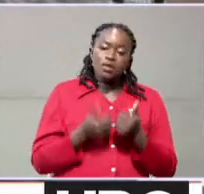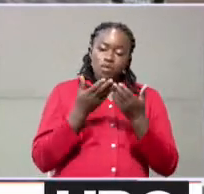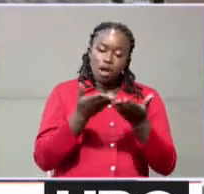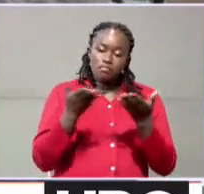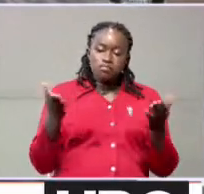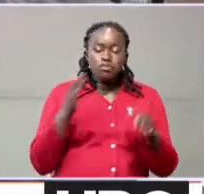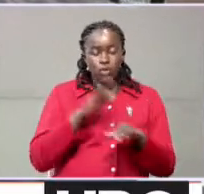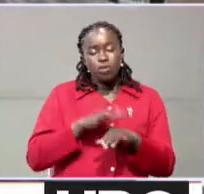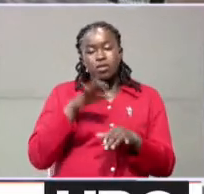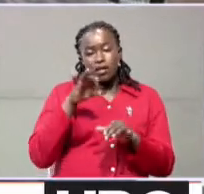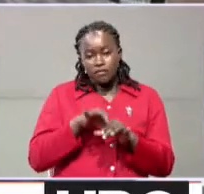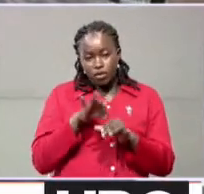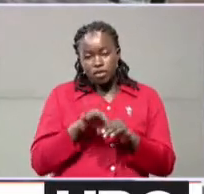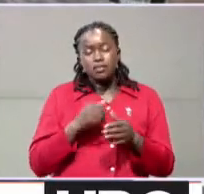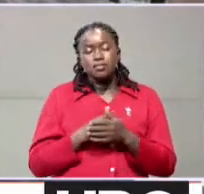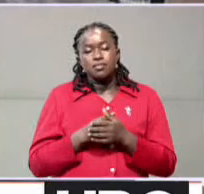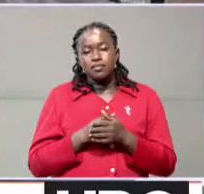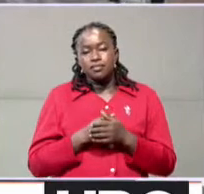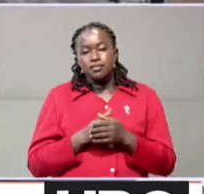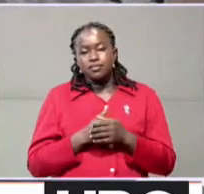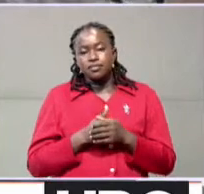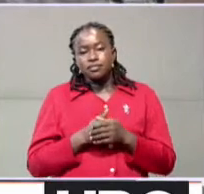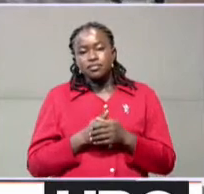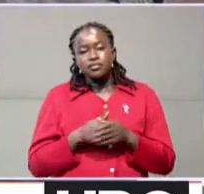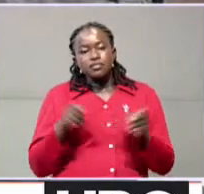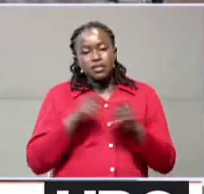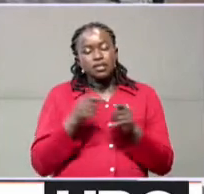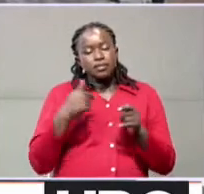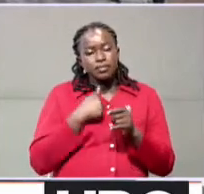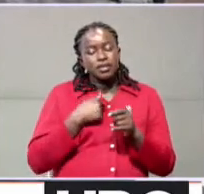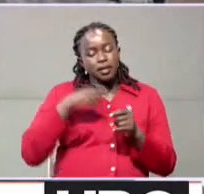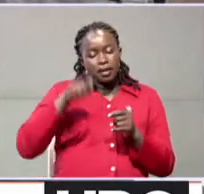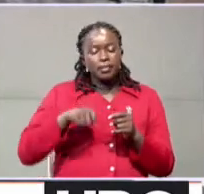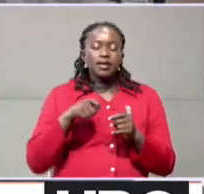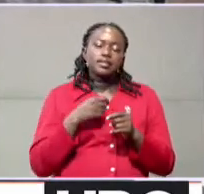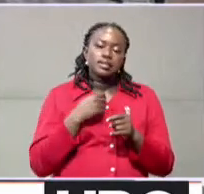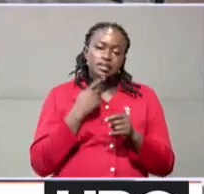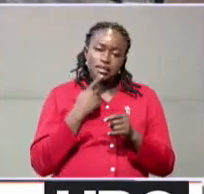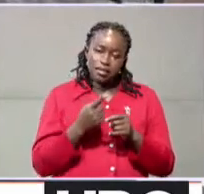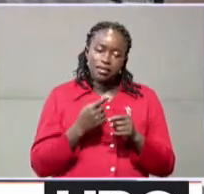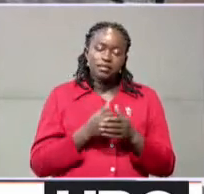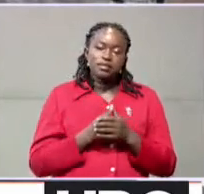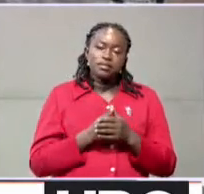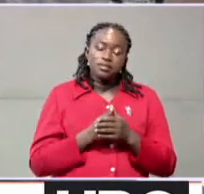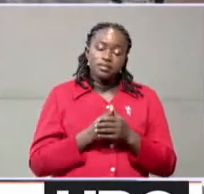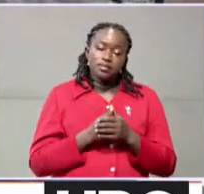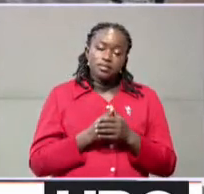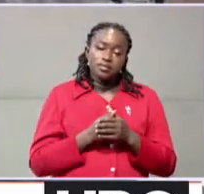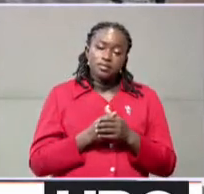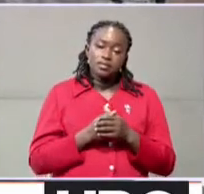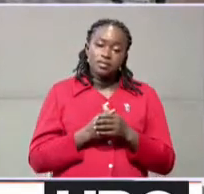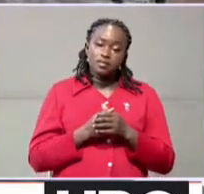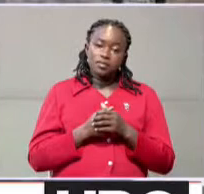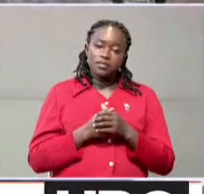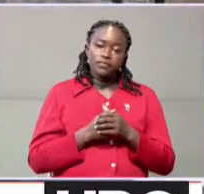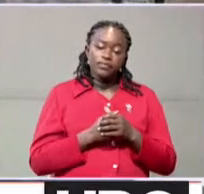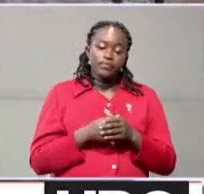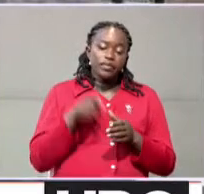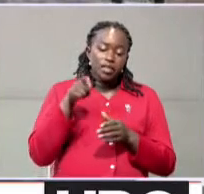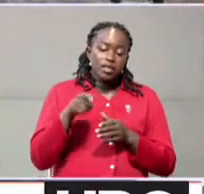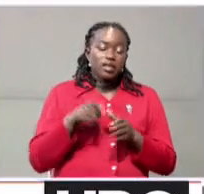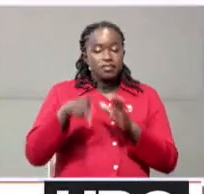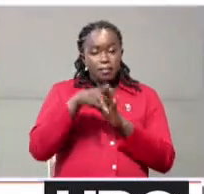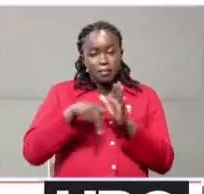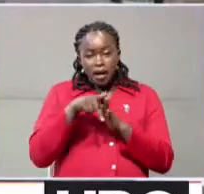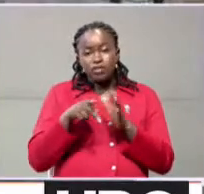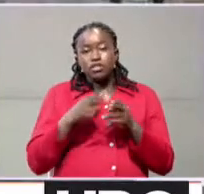vote now i need to mention russian nova speaker that this parish revolving